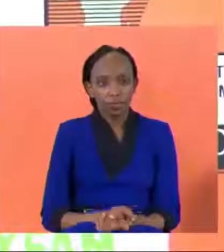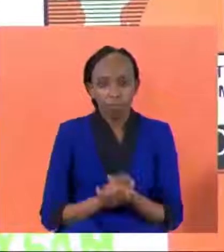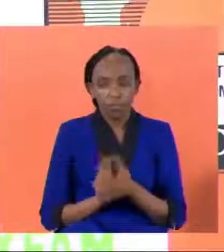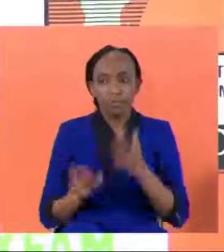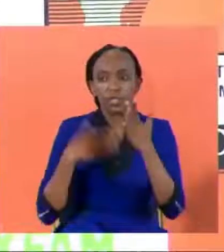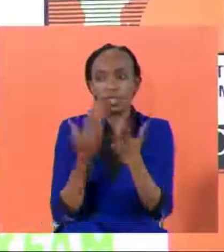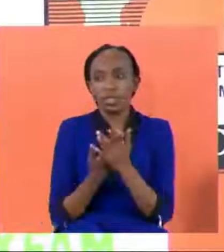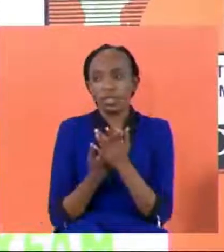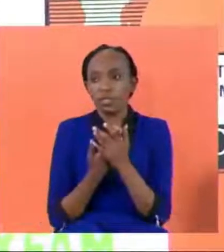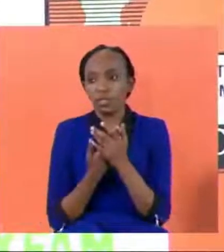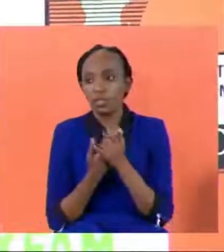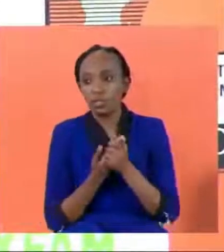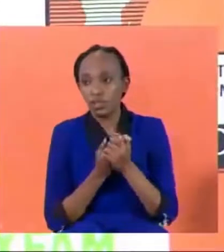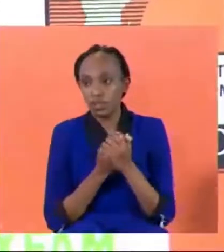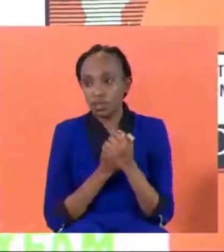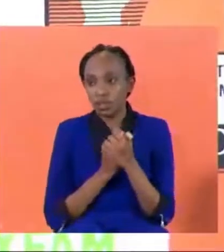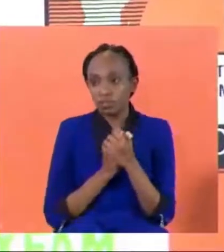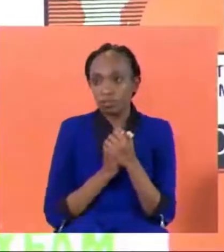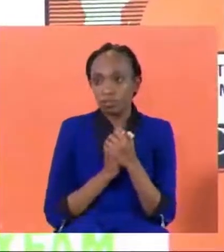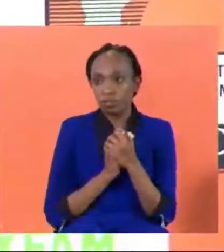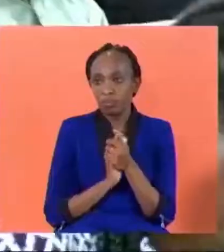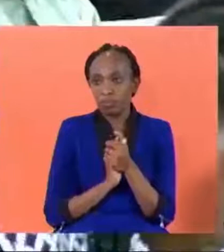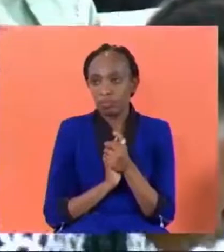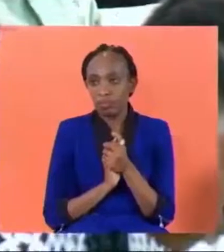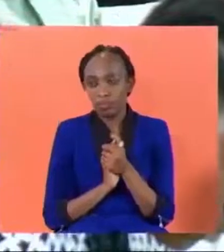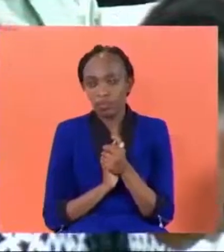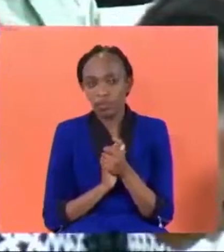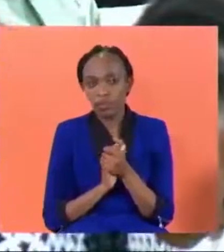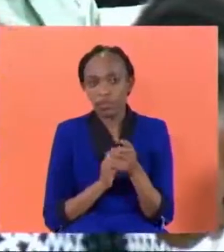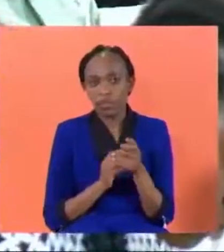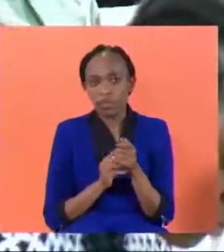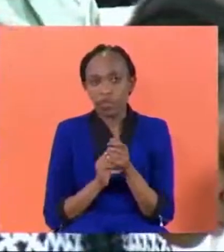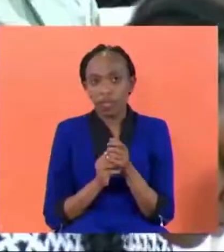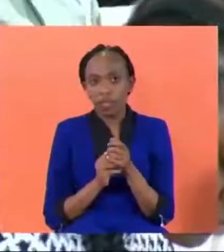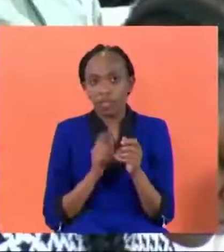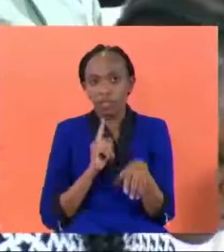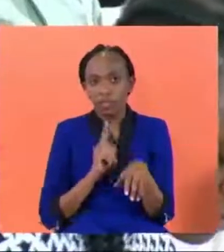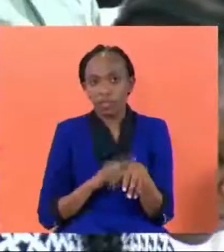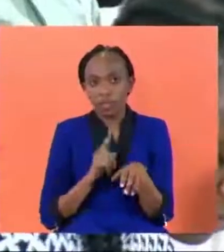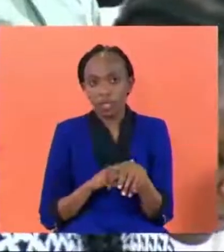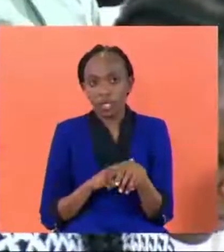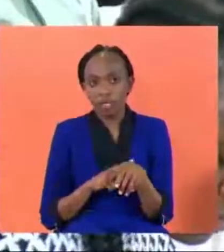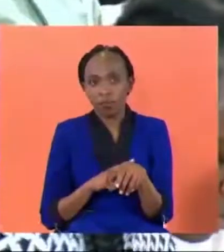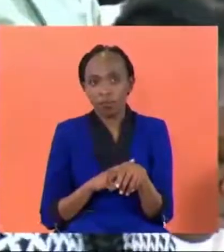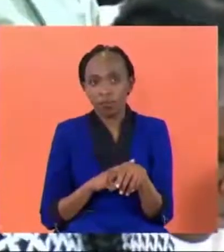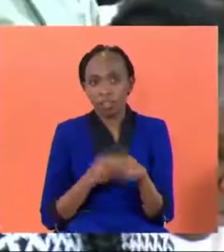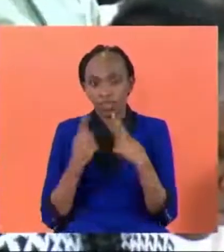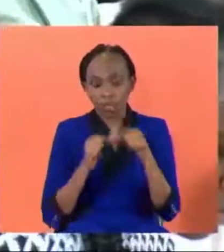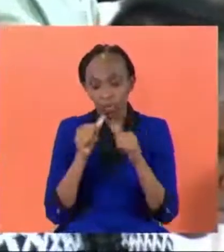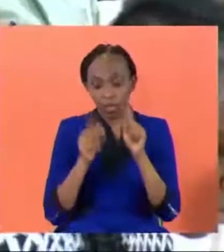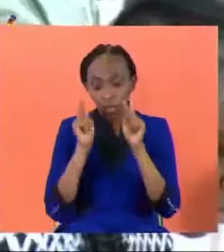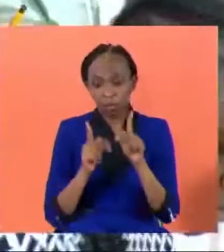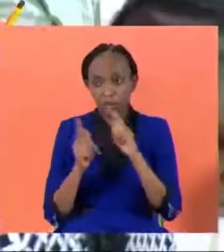Thank you, Maya, for the good presentation. Now, when it comes to the choice of the people to interview, in case